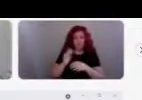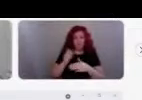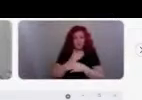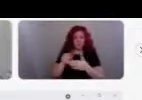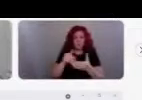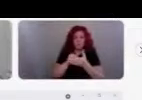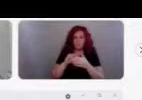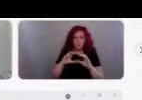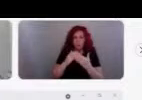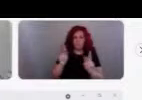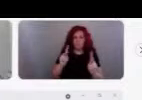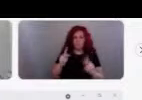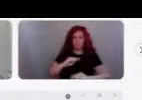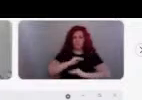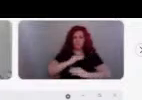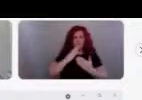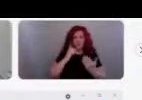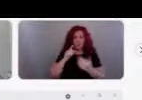your time